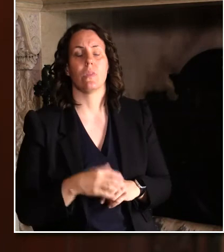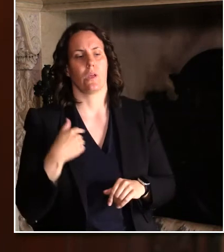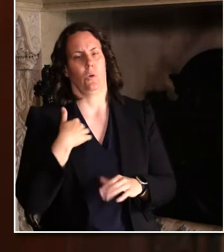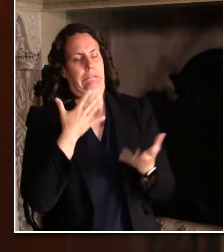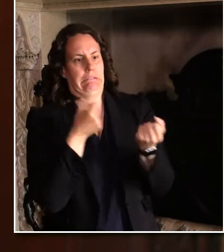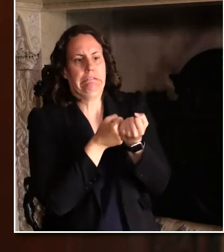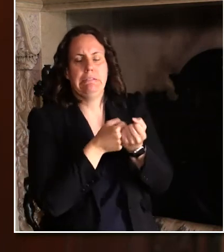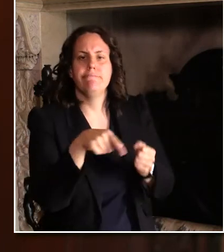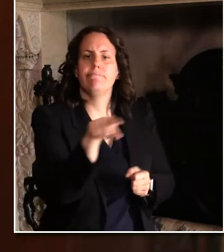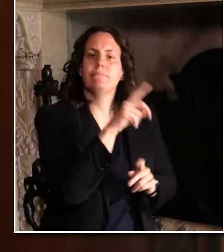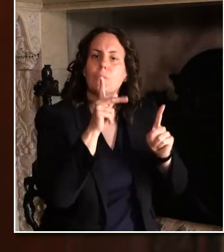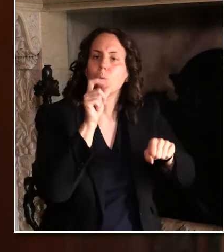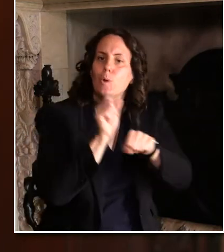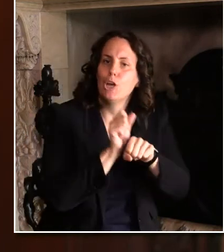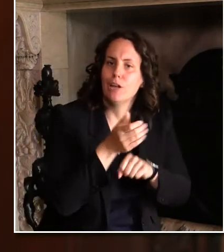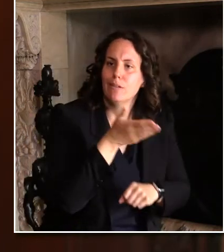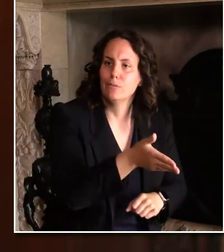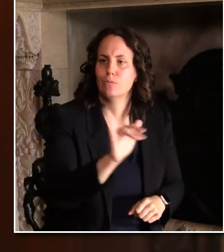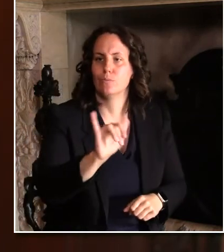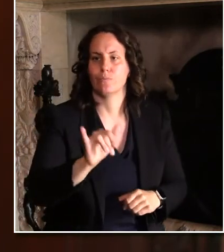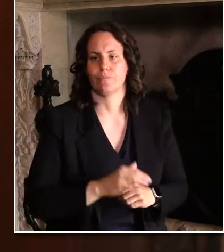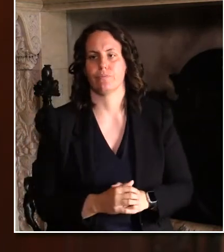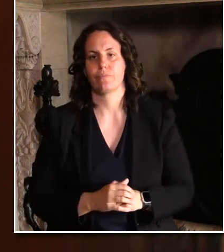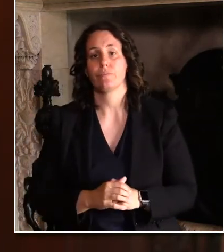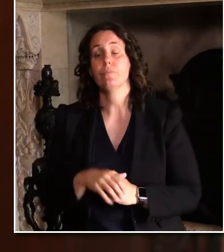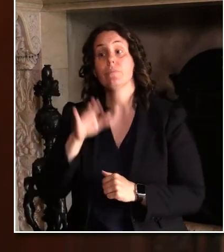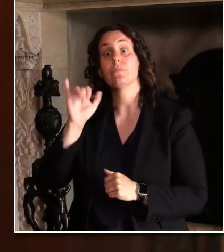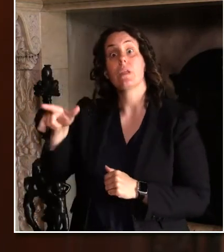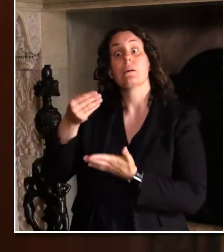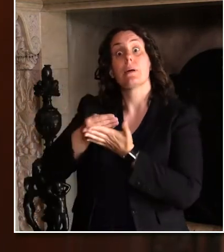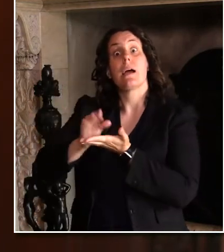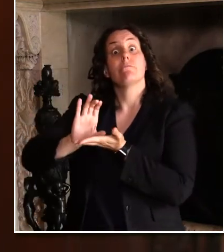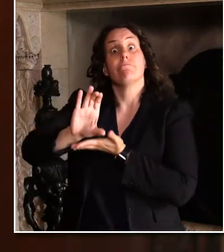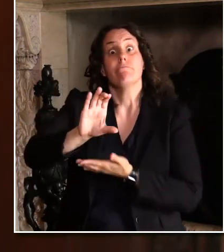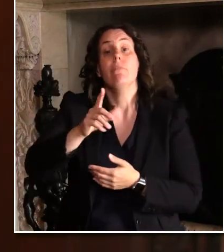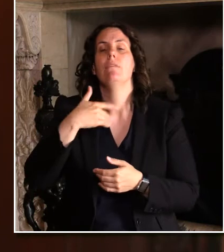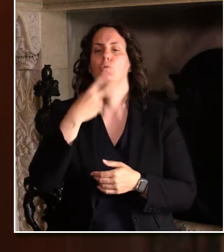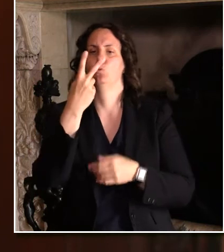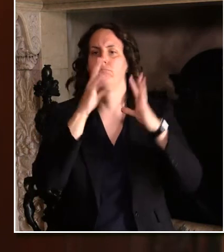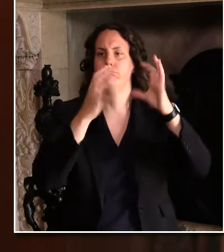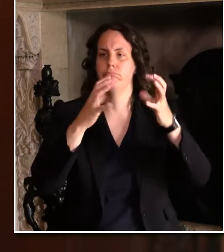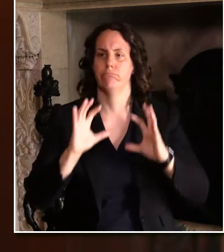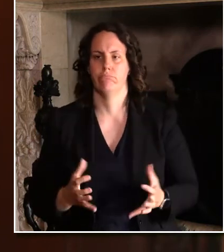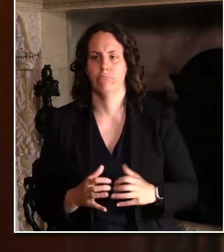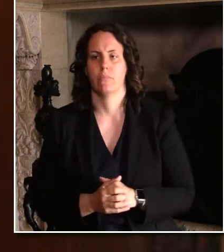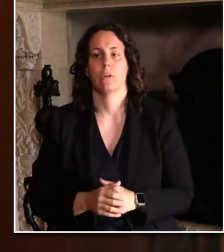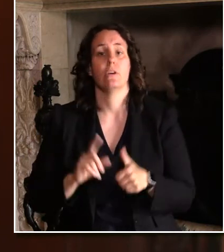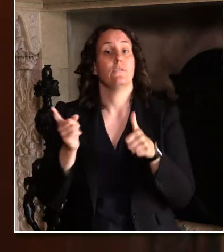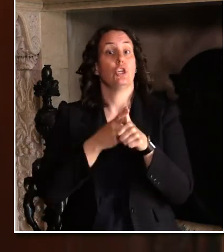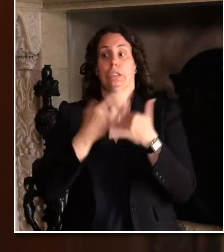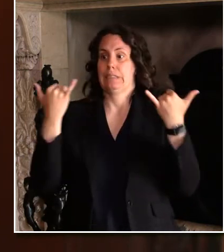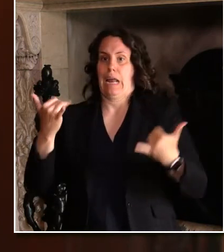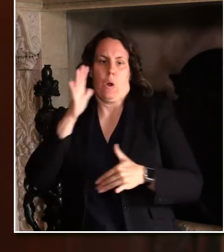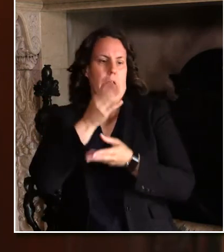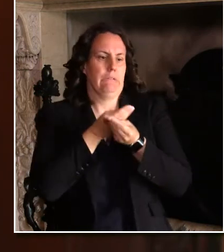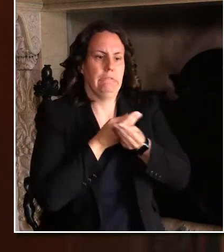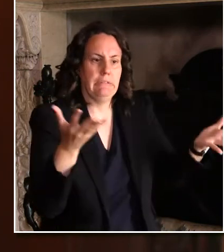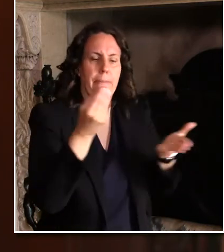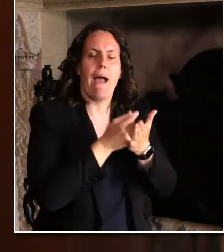two parts: an initial phase of funds to support immediate needs, and a second targeted release for additional